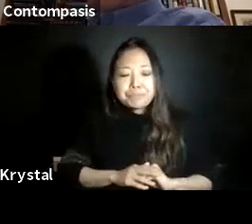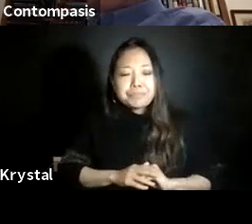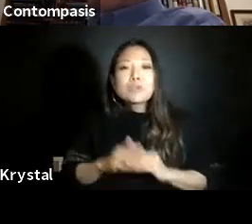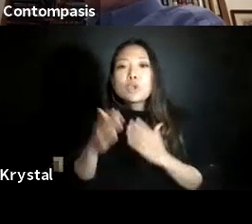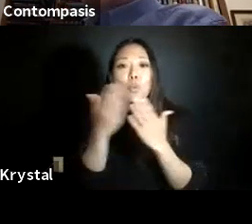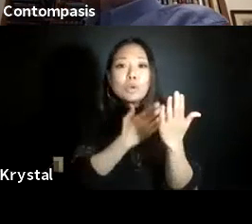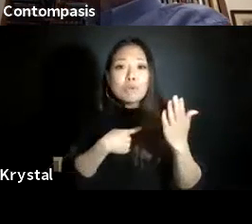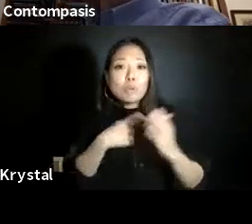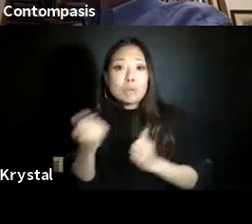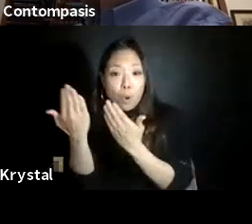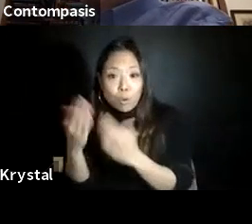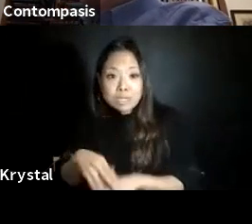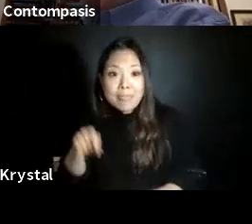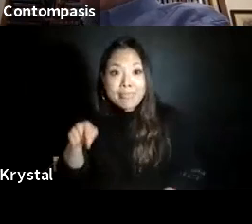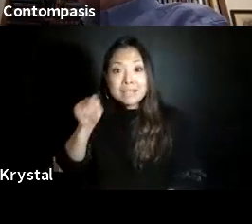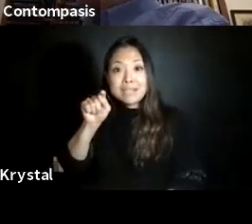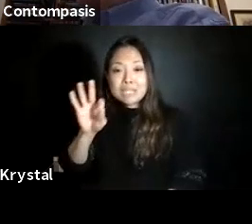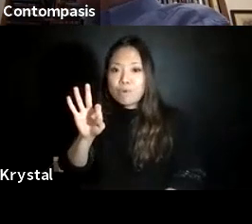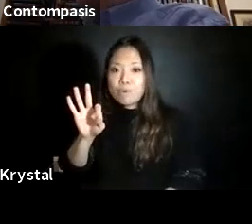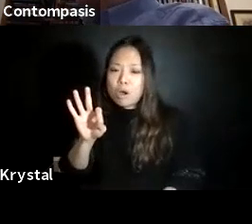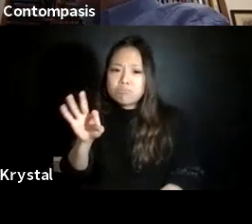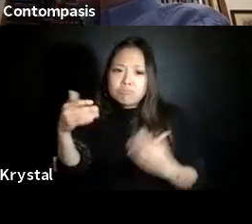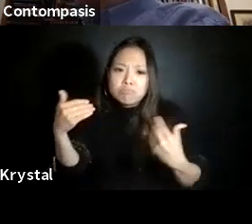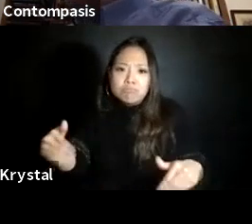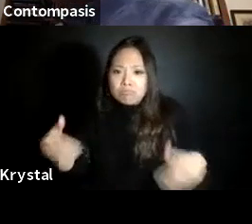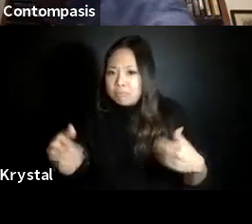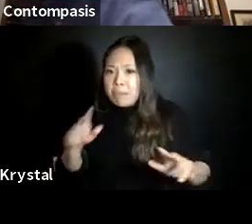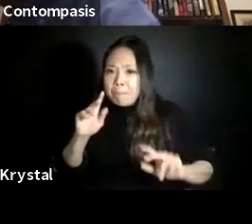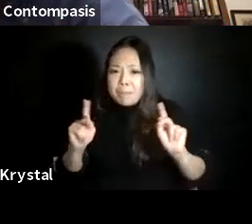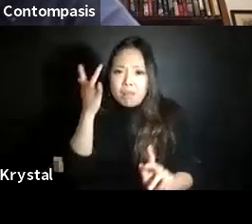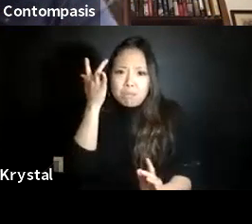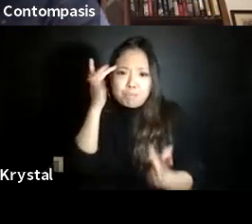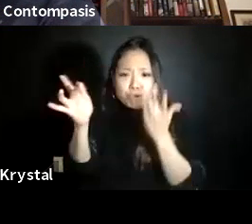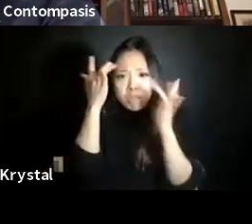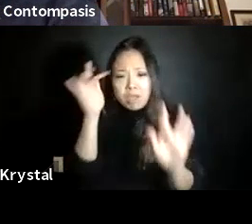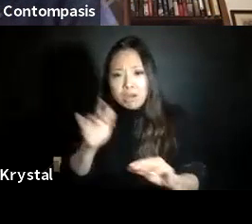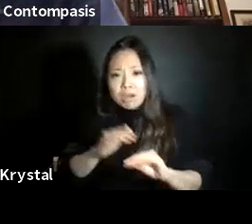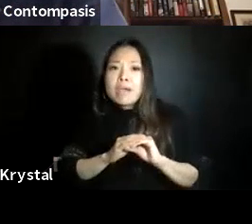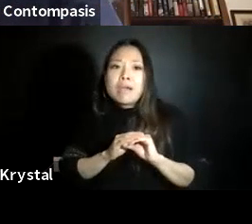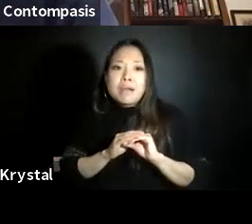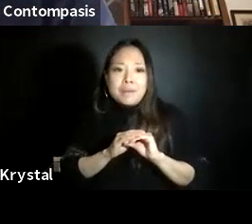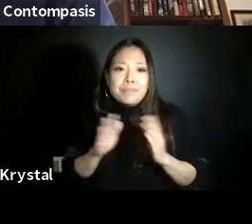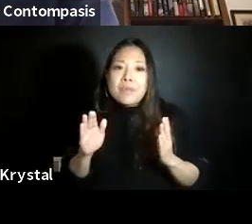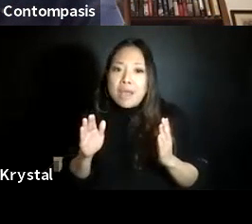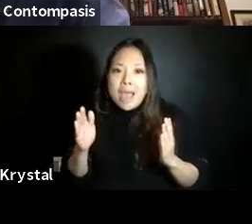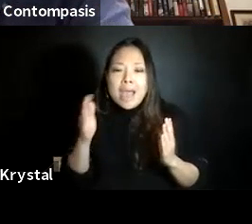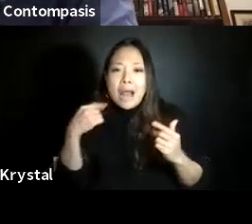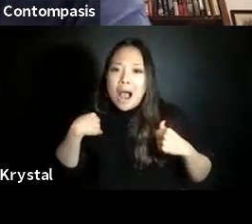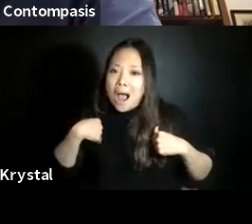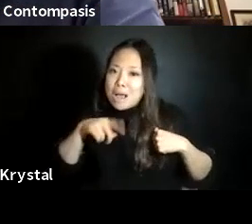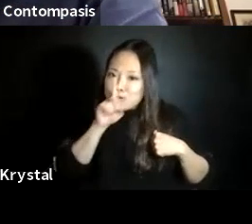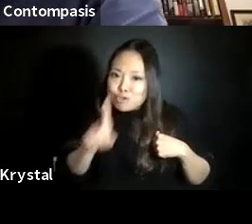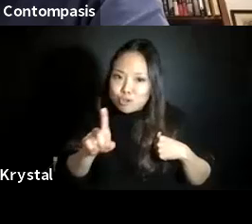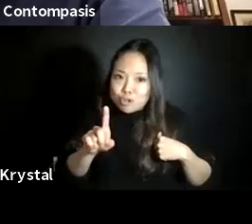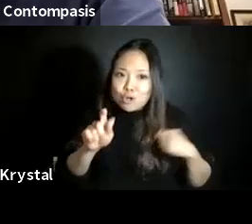There's this task force is filled with brilliant minds. And, you know, I'm sure we are able to come up with probably the most